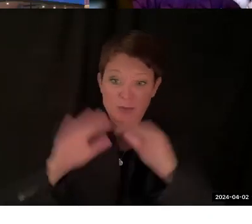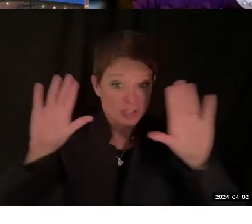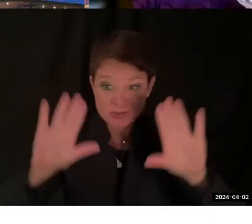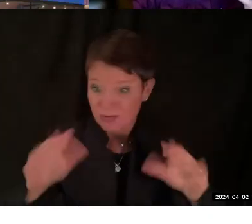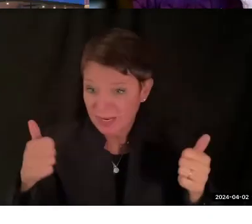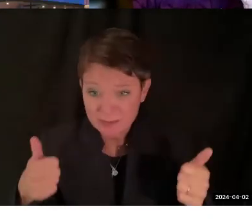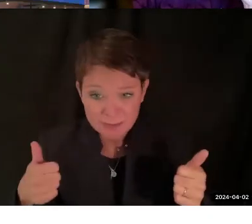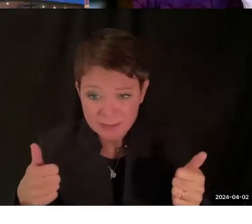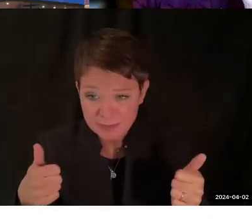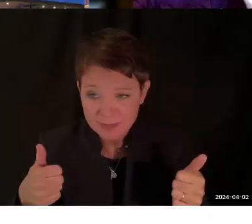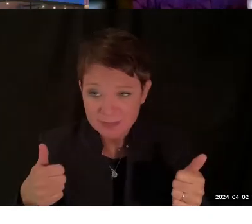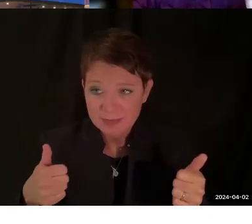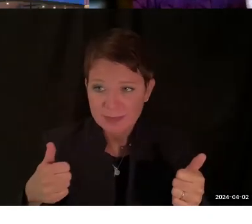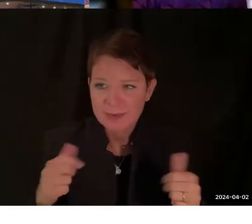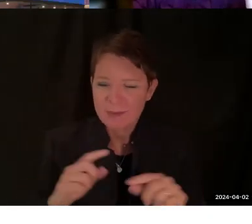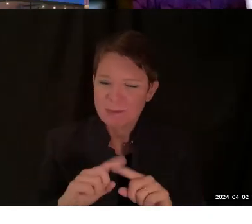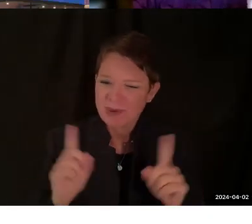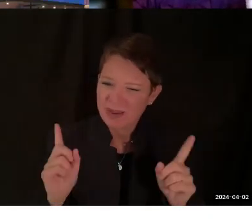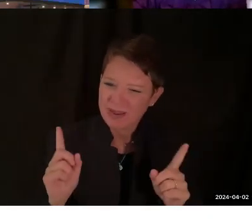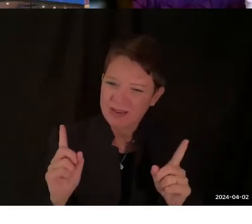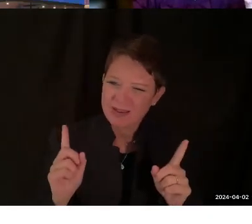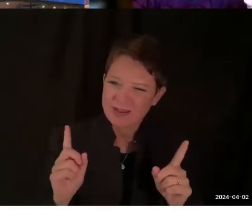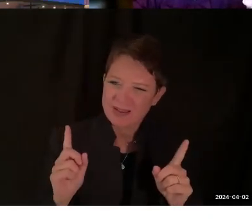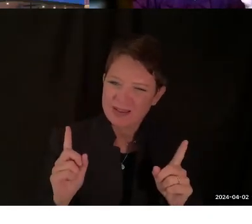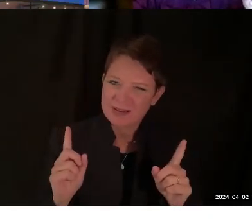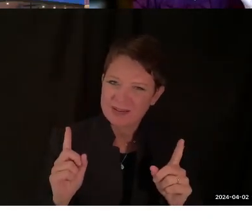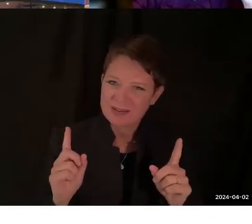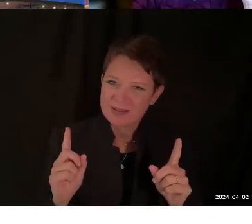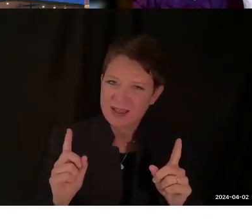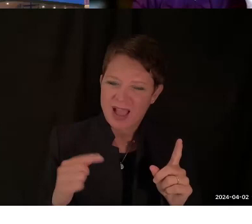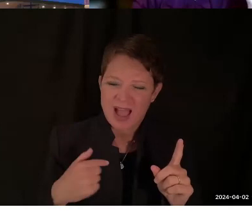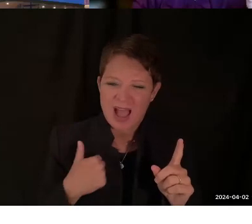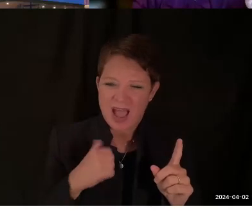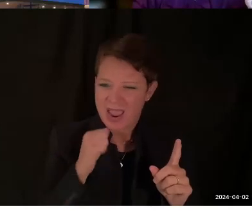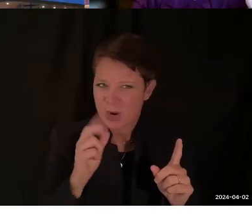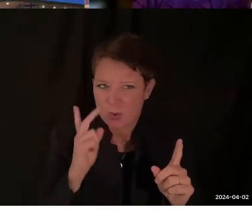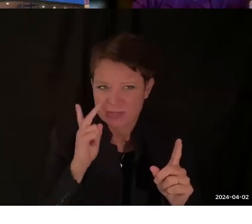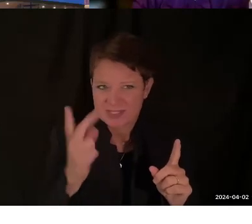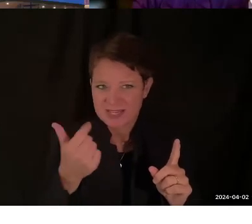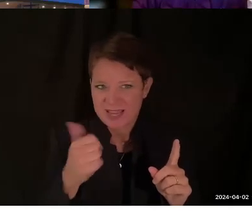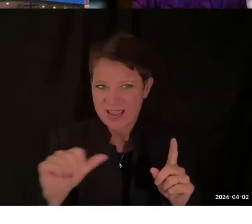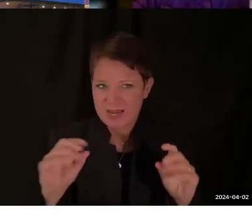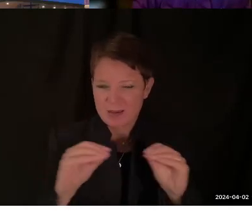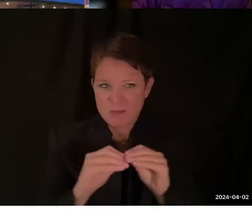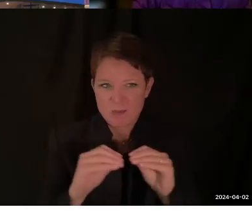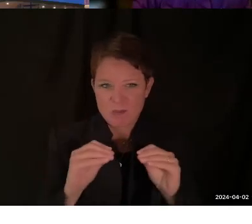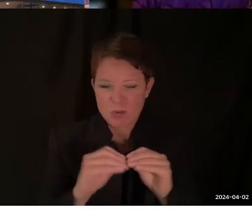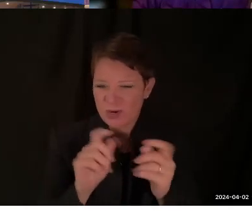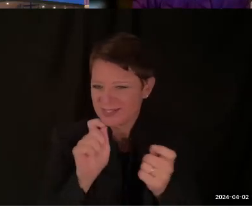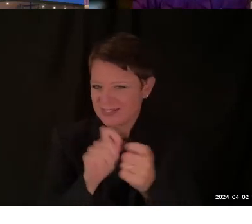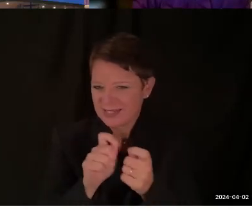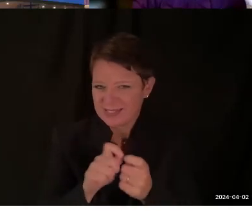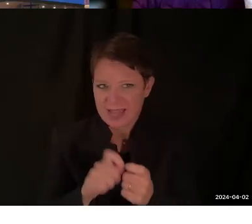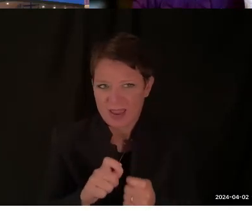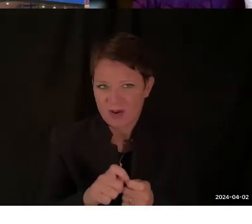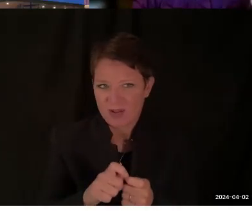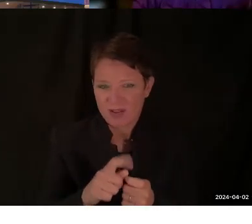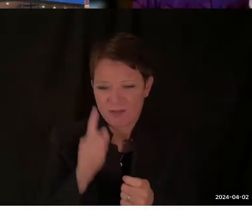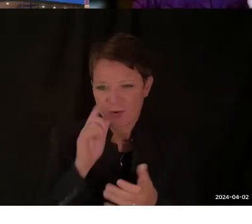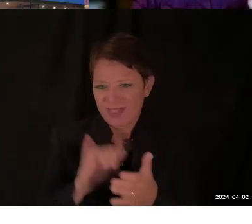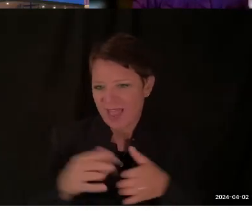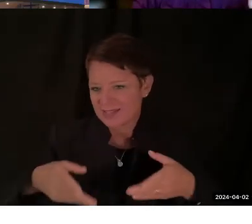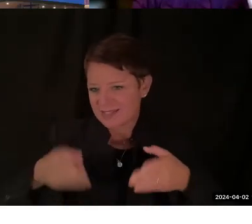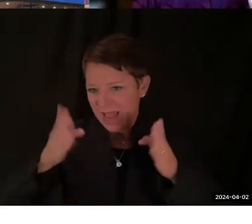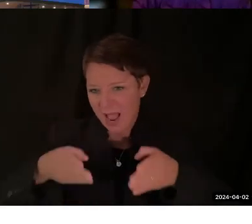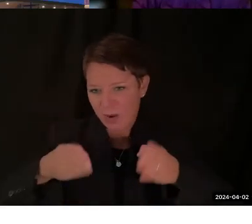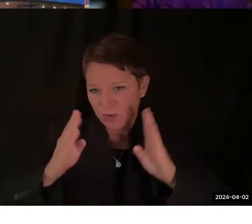terrific, but I don't really see any more detail on that tower